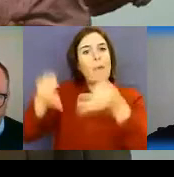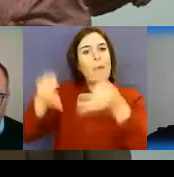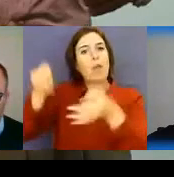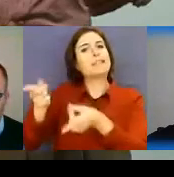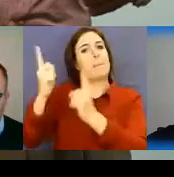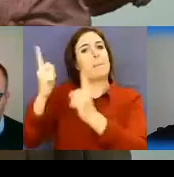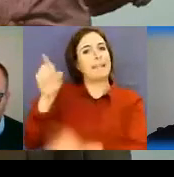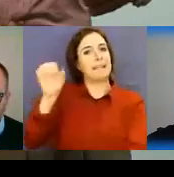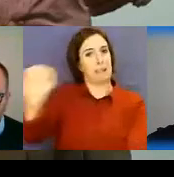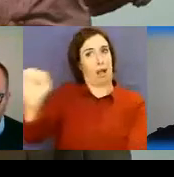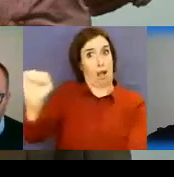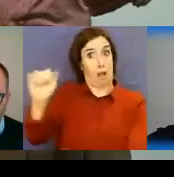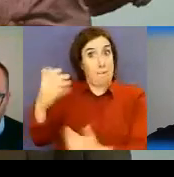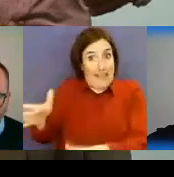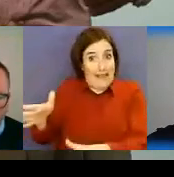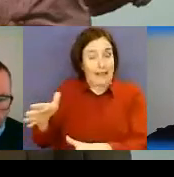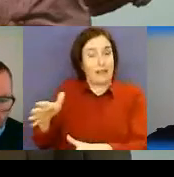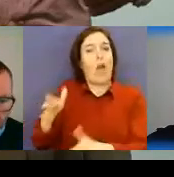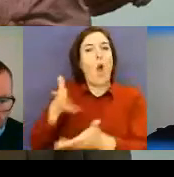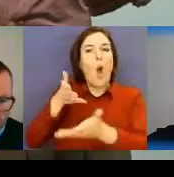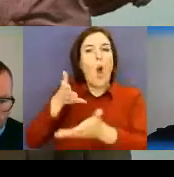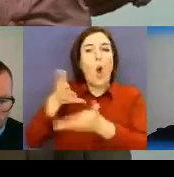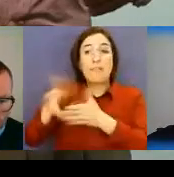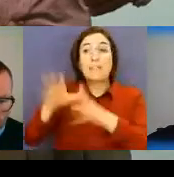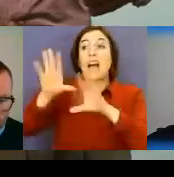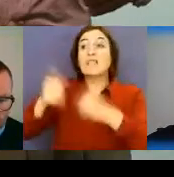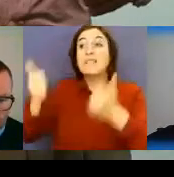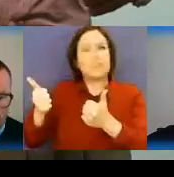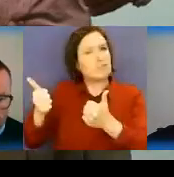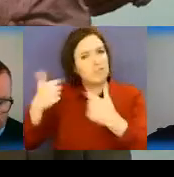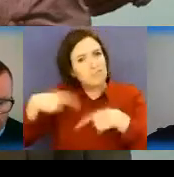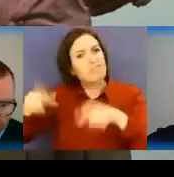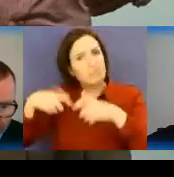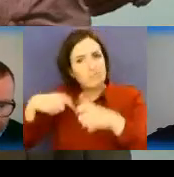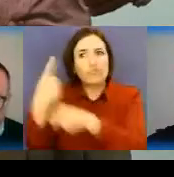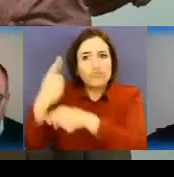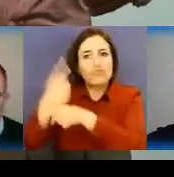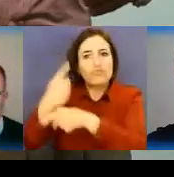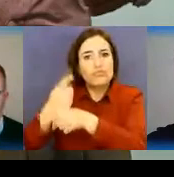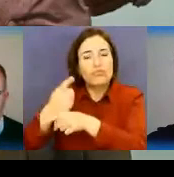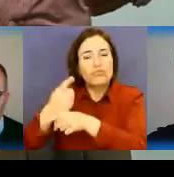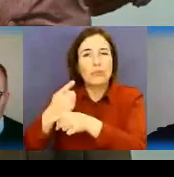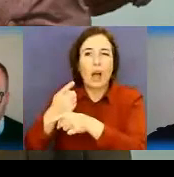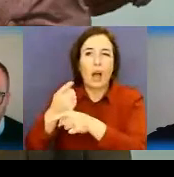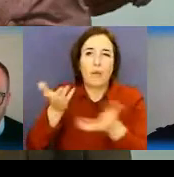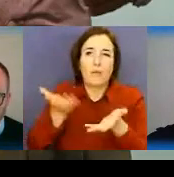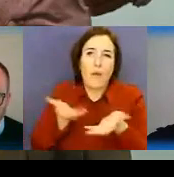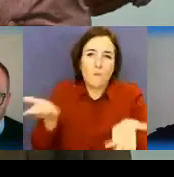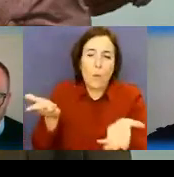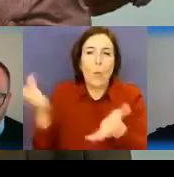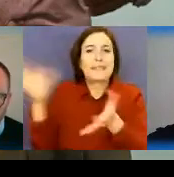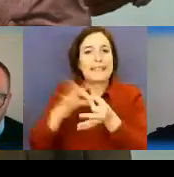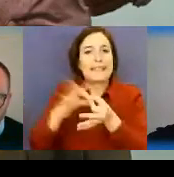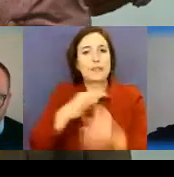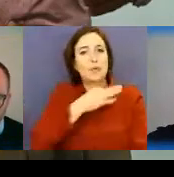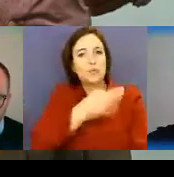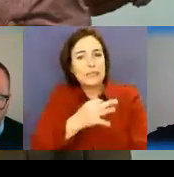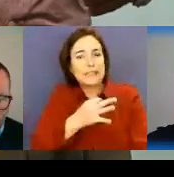I guess is the question to do with the risk to benefits. Yeah. Okay. Yeah. So this has come up quite a